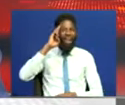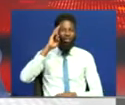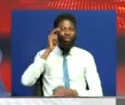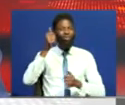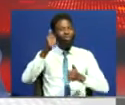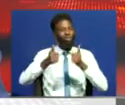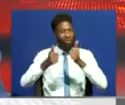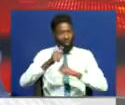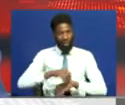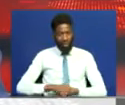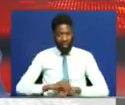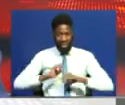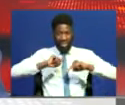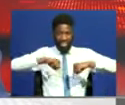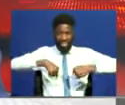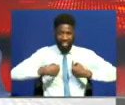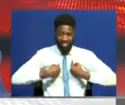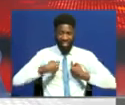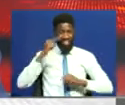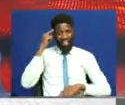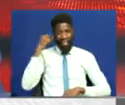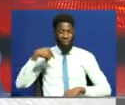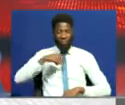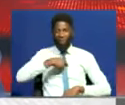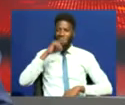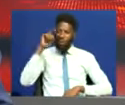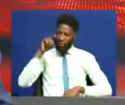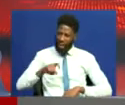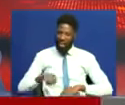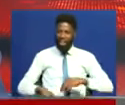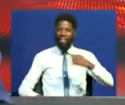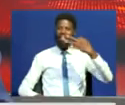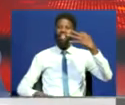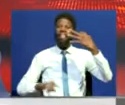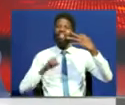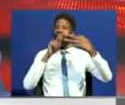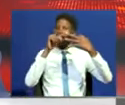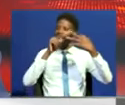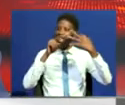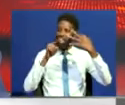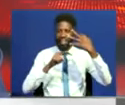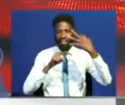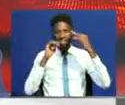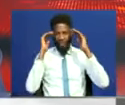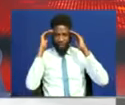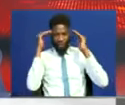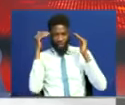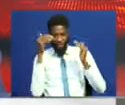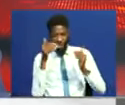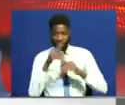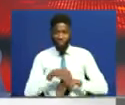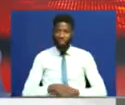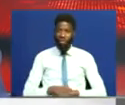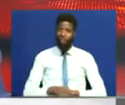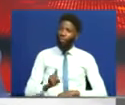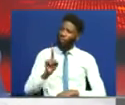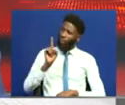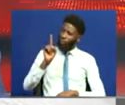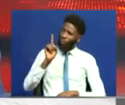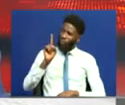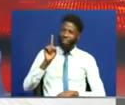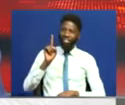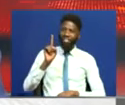three things that we need to look at. And one is to the girl child. As a mother